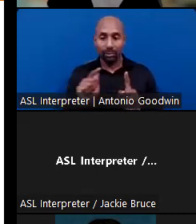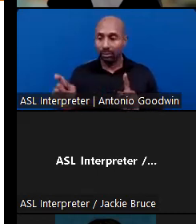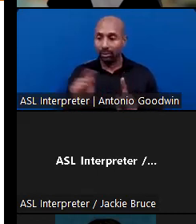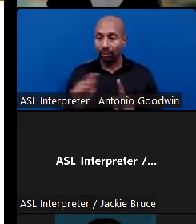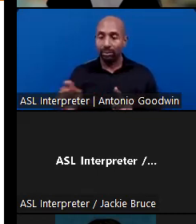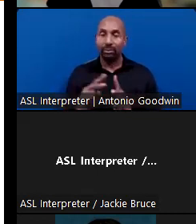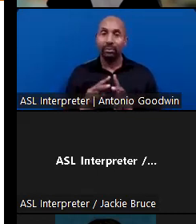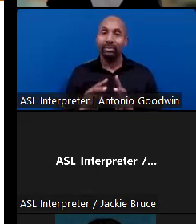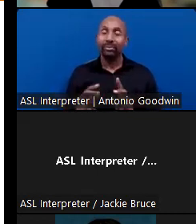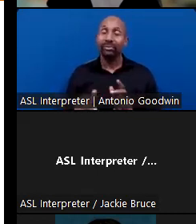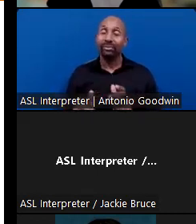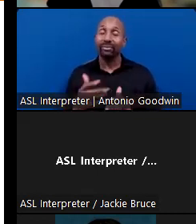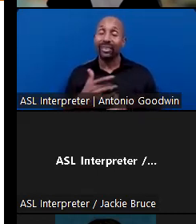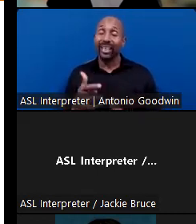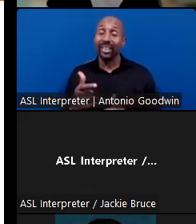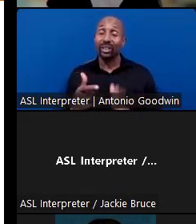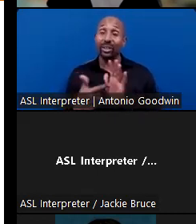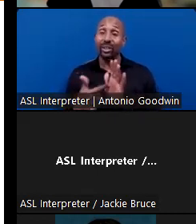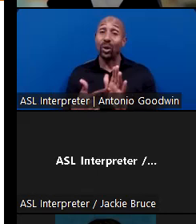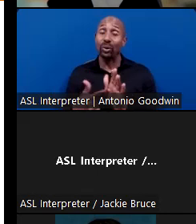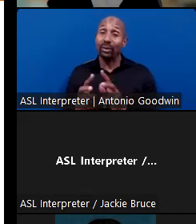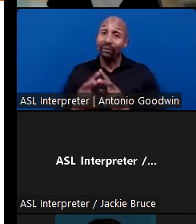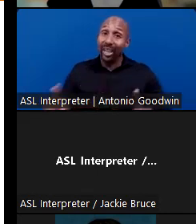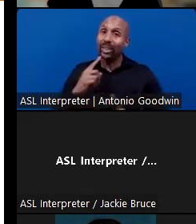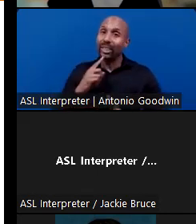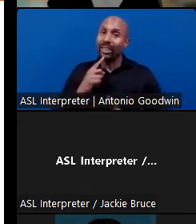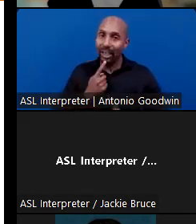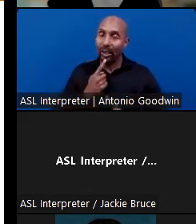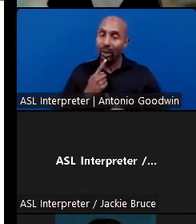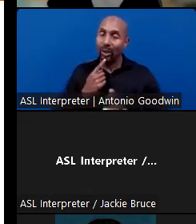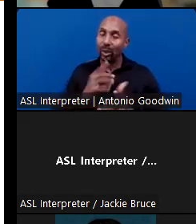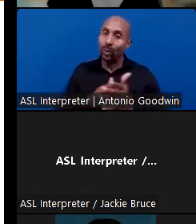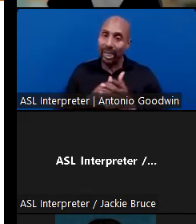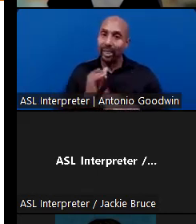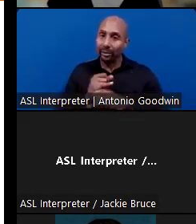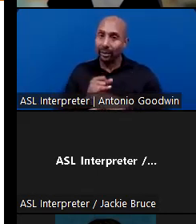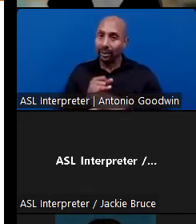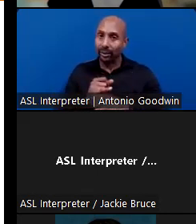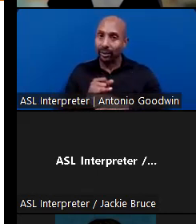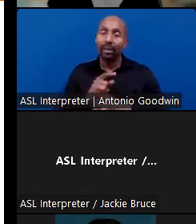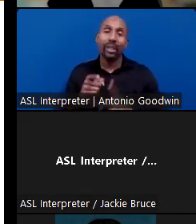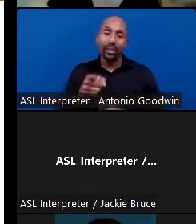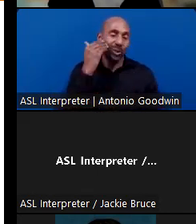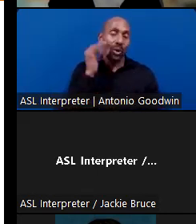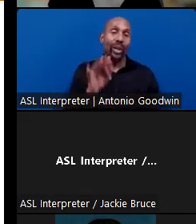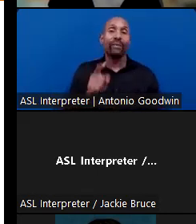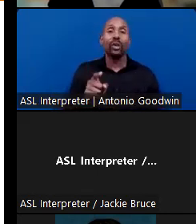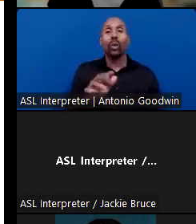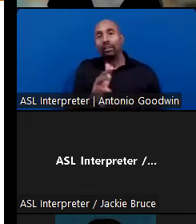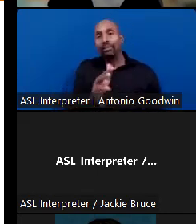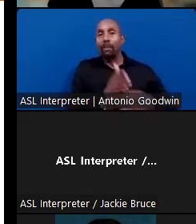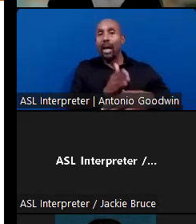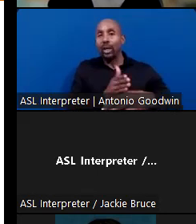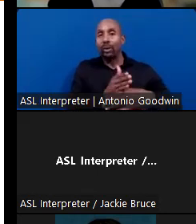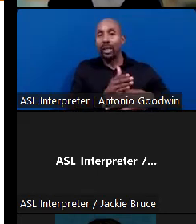very severe. So, you know, if you are moderately or severely, if you have a moderately